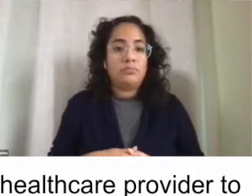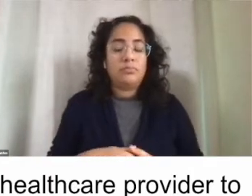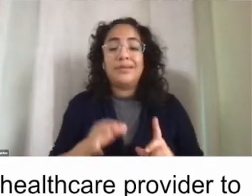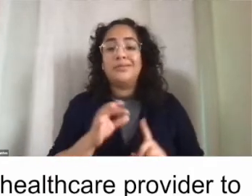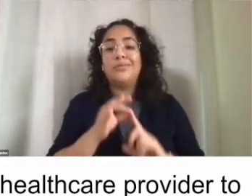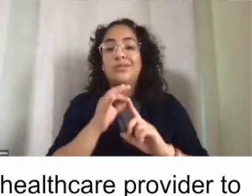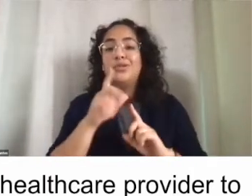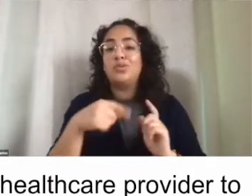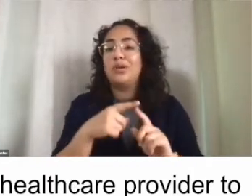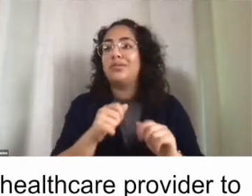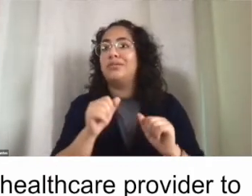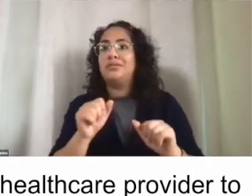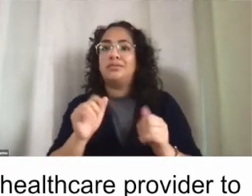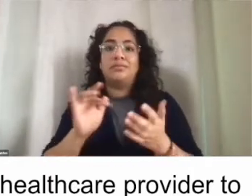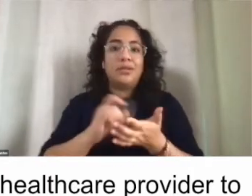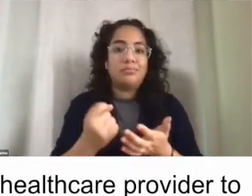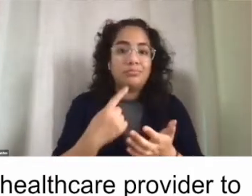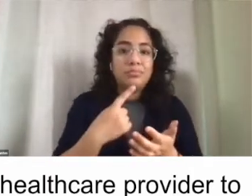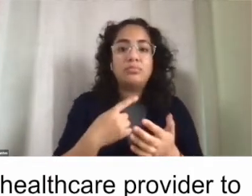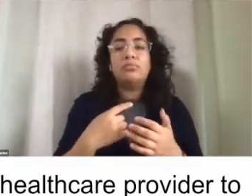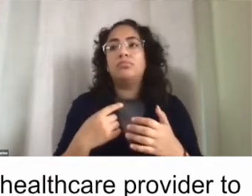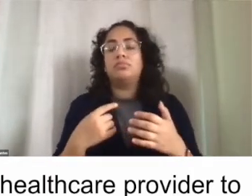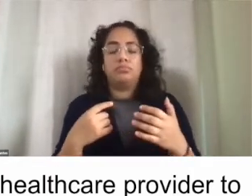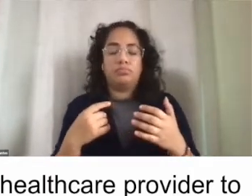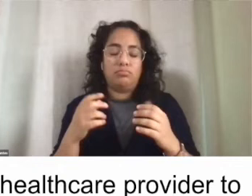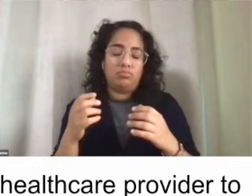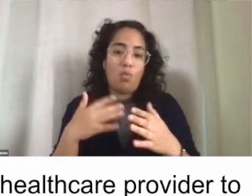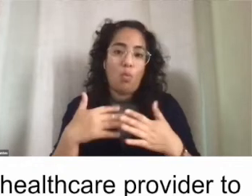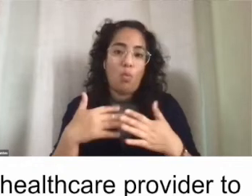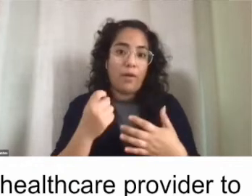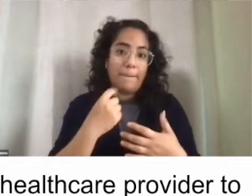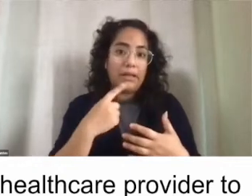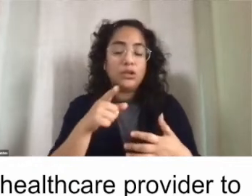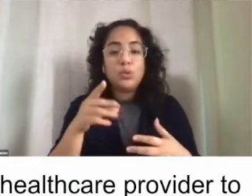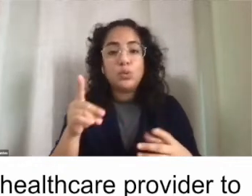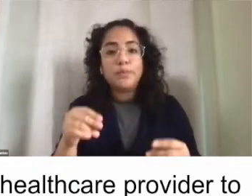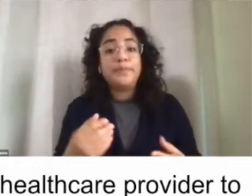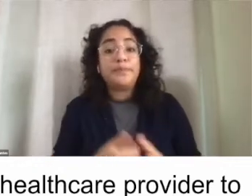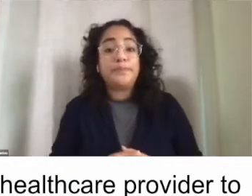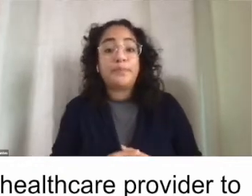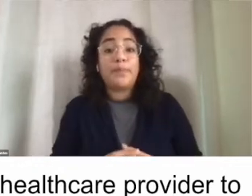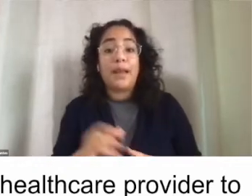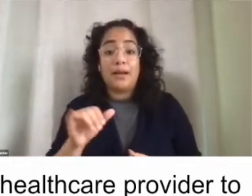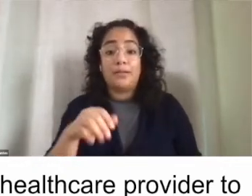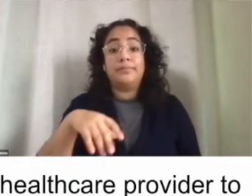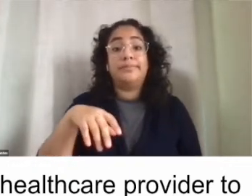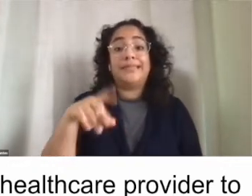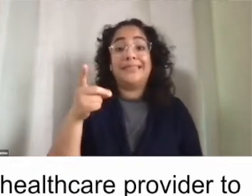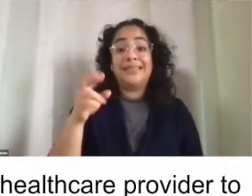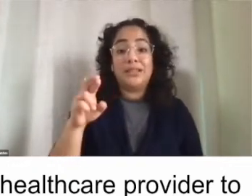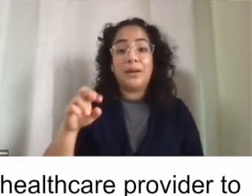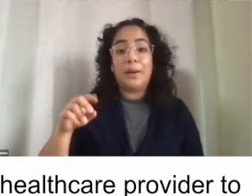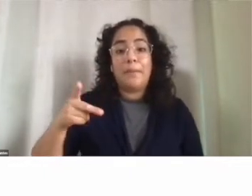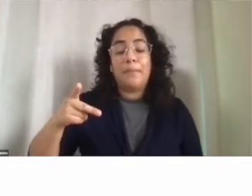particularly when it involves taking any prescription or over-the-counter medications, right? Like Dr.